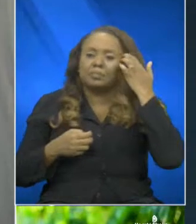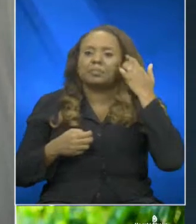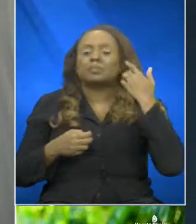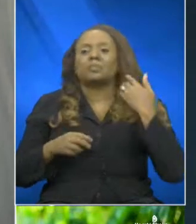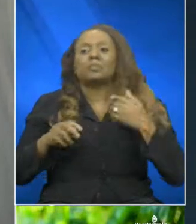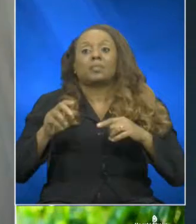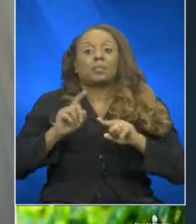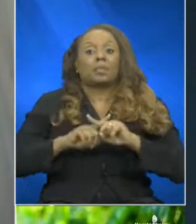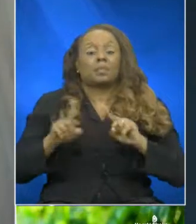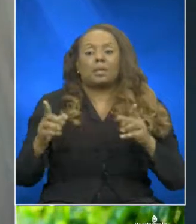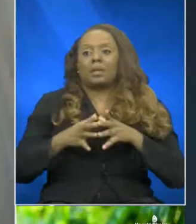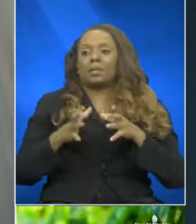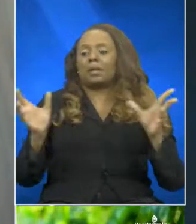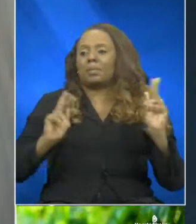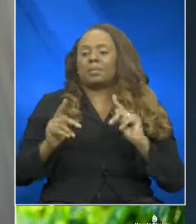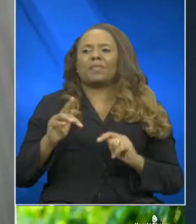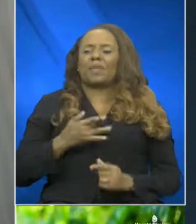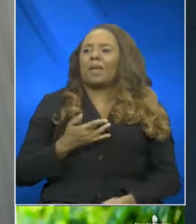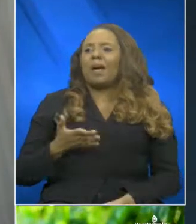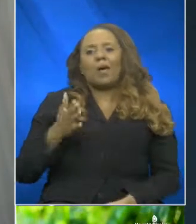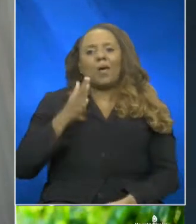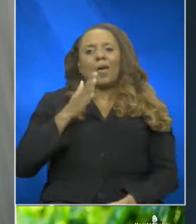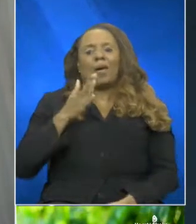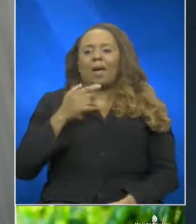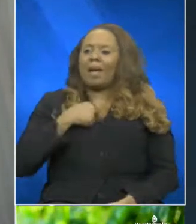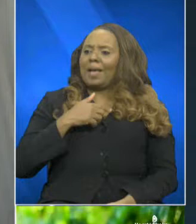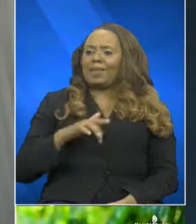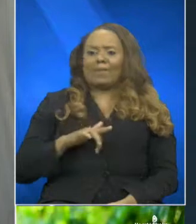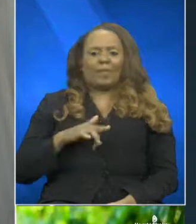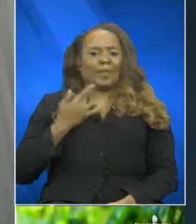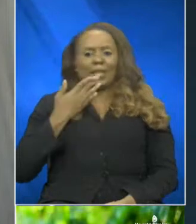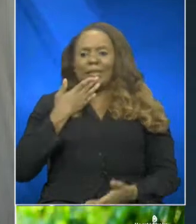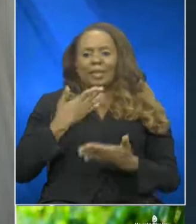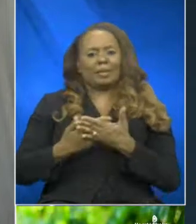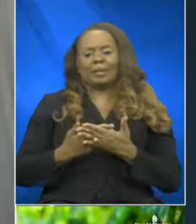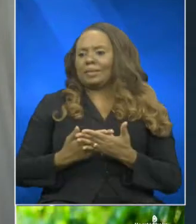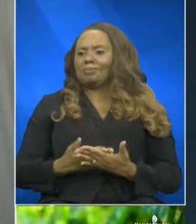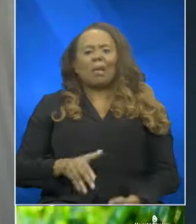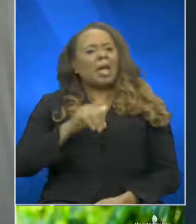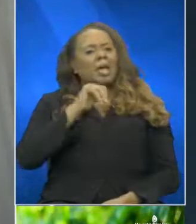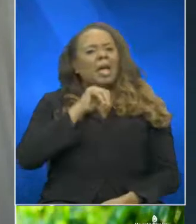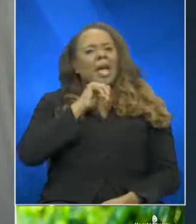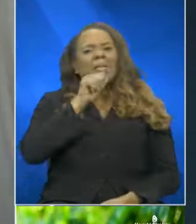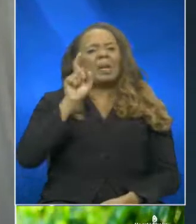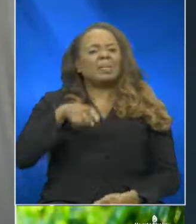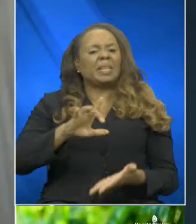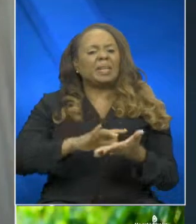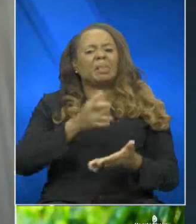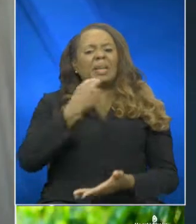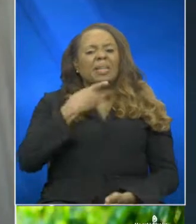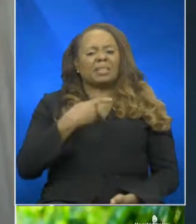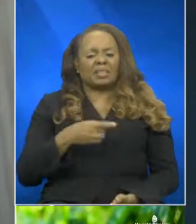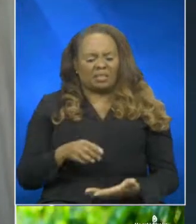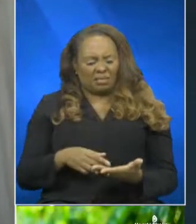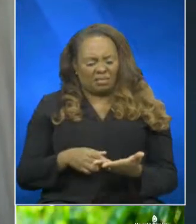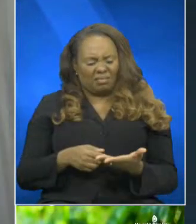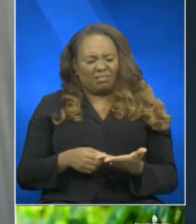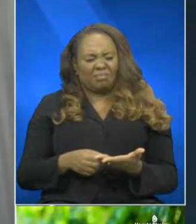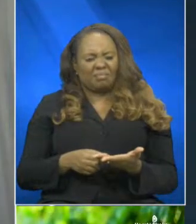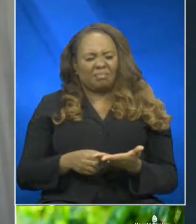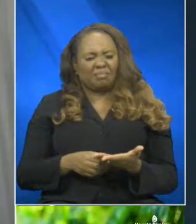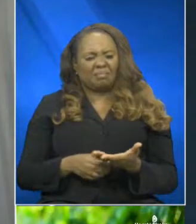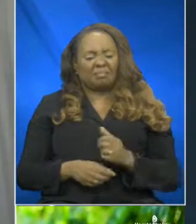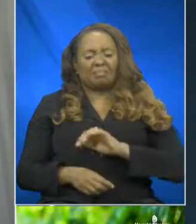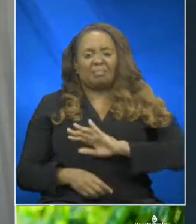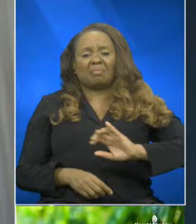of when the pressure is good, they stop taking the medication. If you feel you must stop taking the medication,